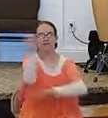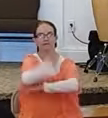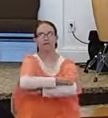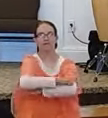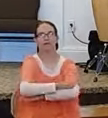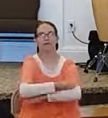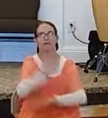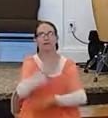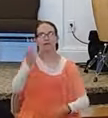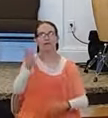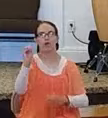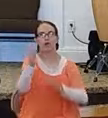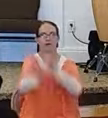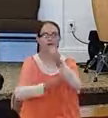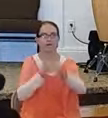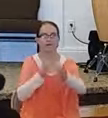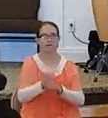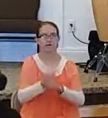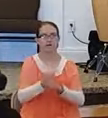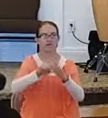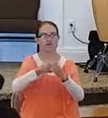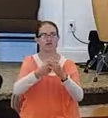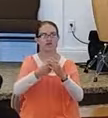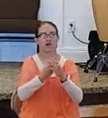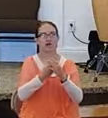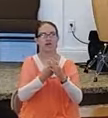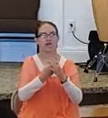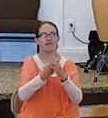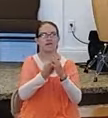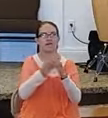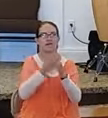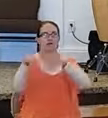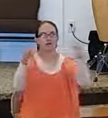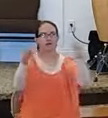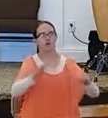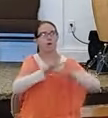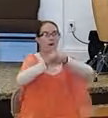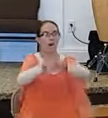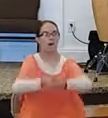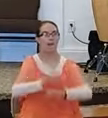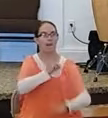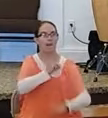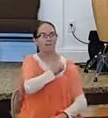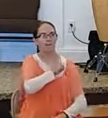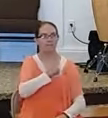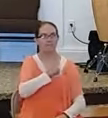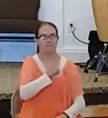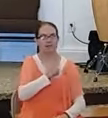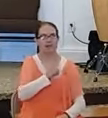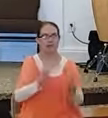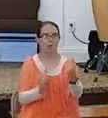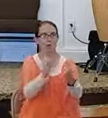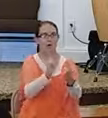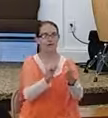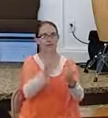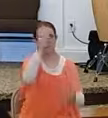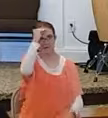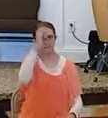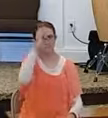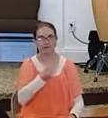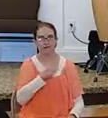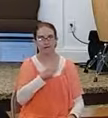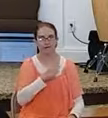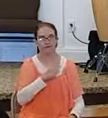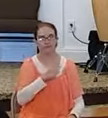he was 30 years old and began to do his earthly ministry. He walked up to these guys and they